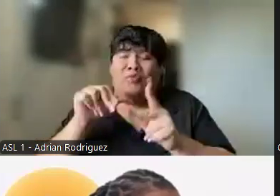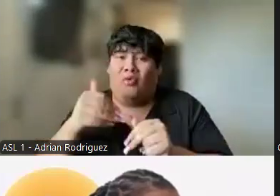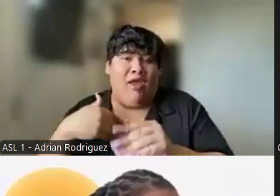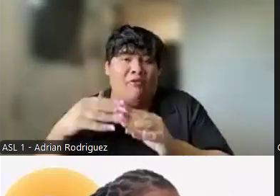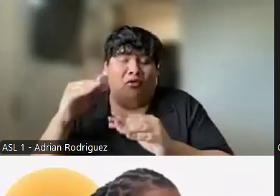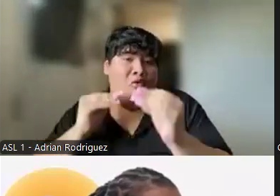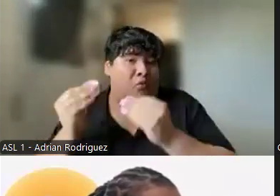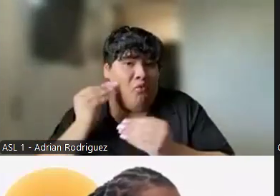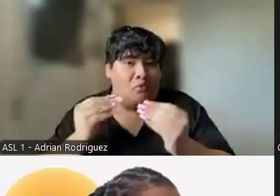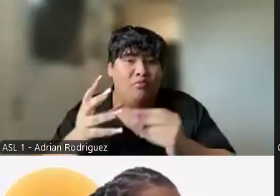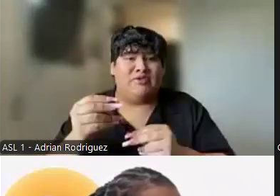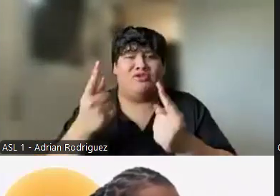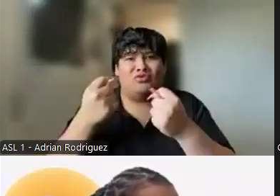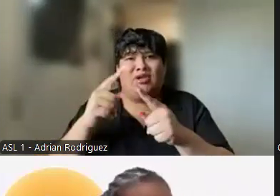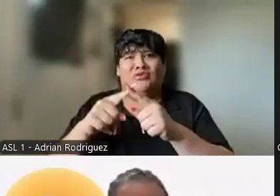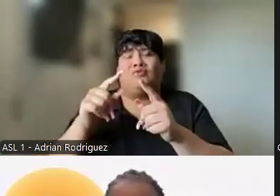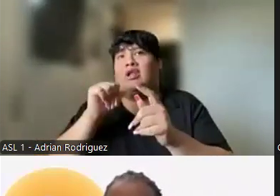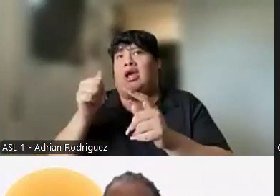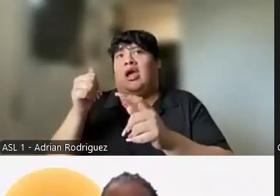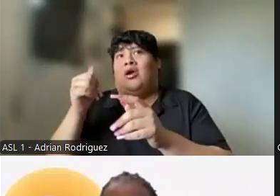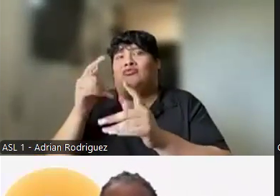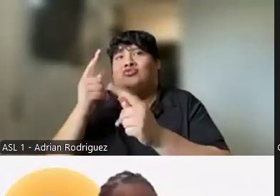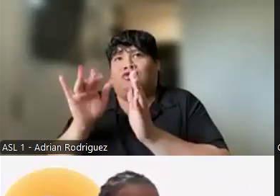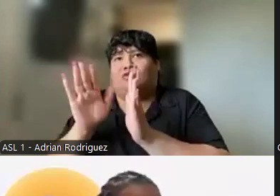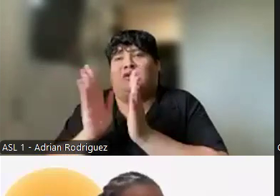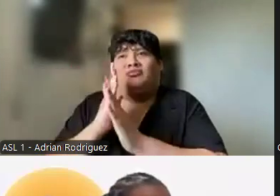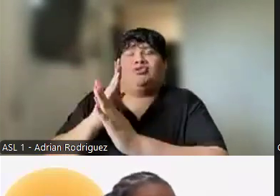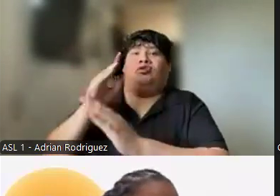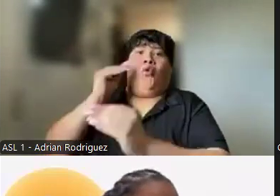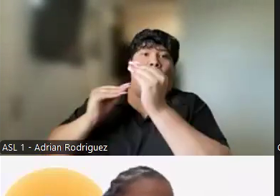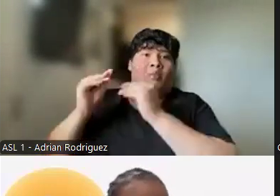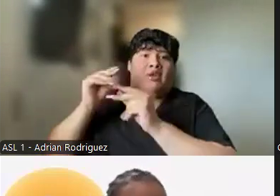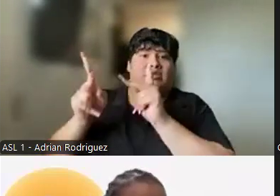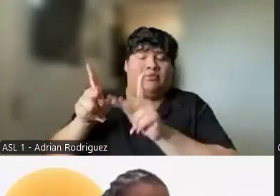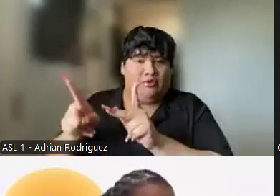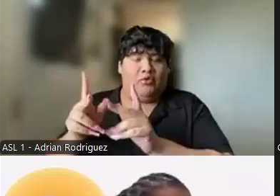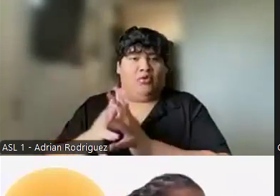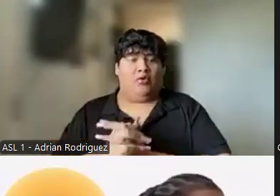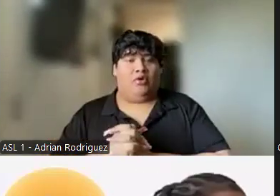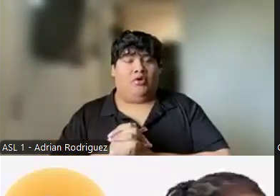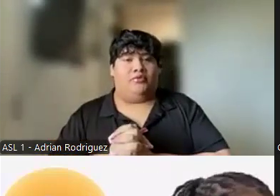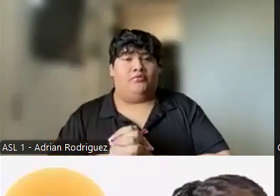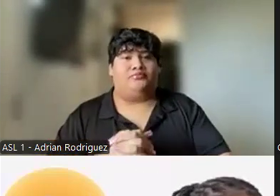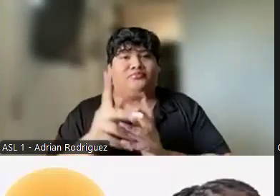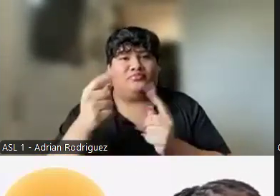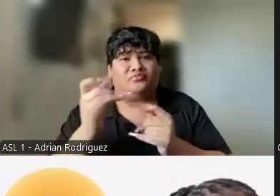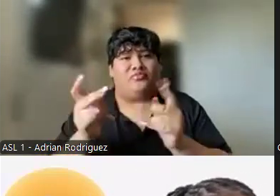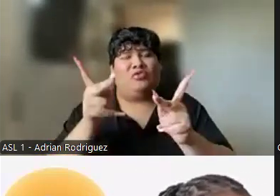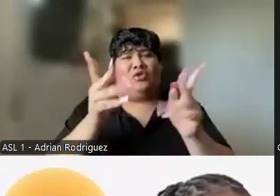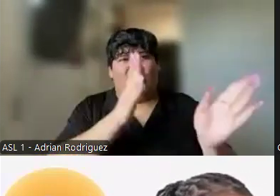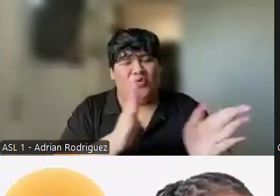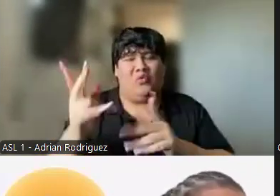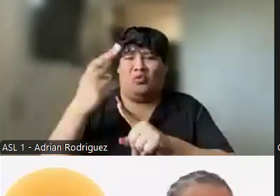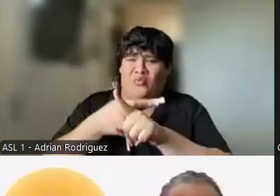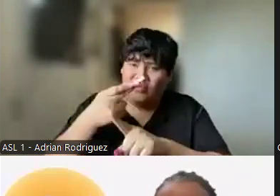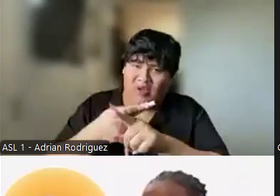prevention. Okay. We really do appreciate the initiatives in the MPA, such as, looking at transitional rental assistance,